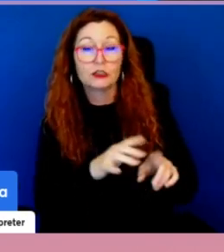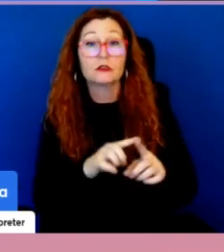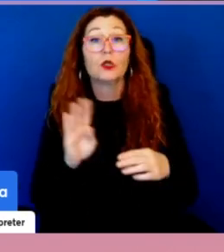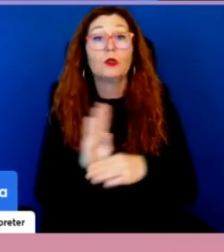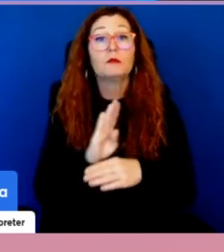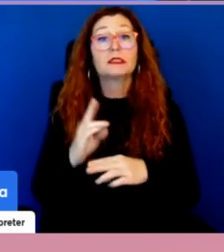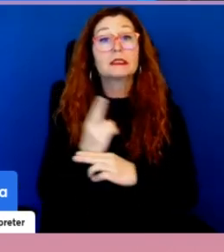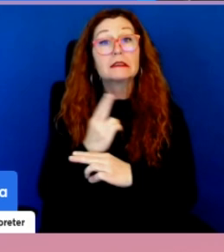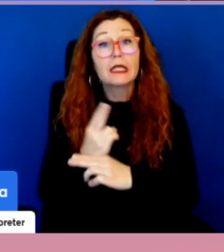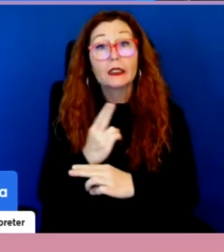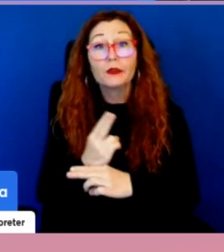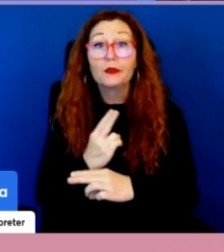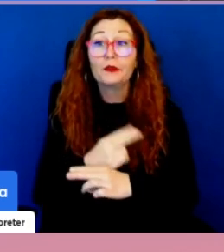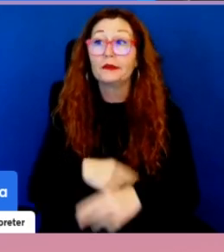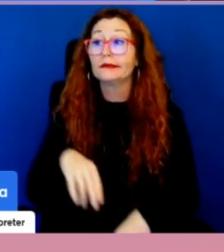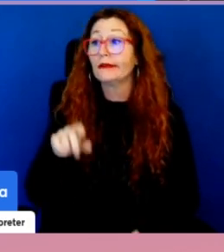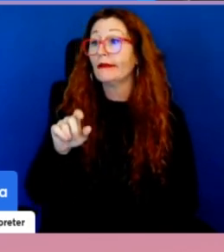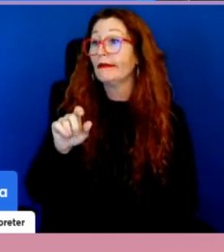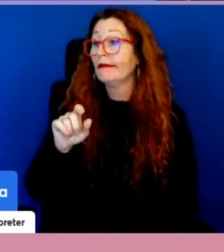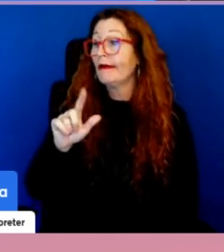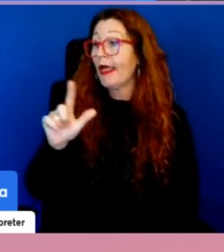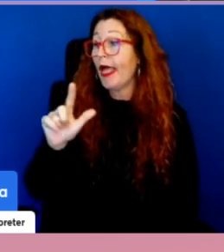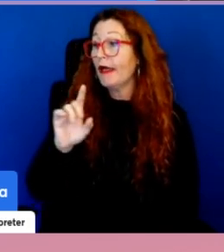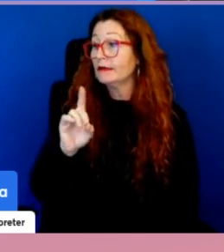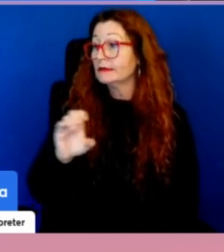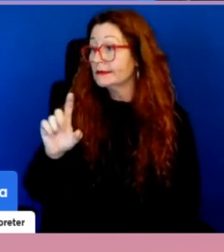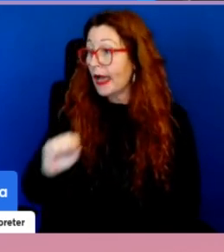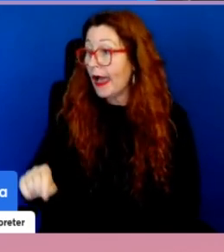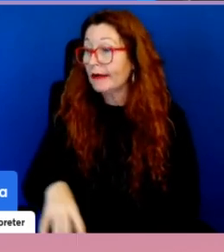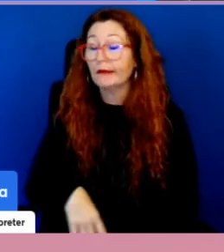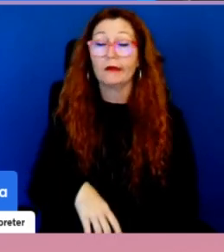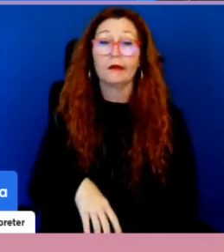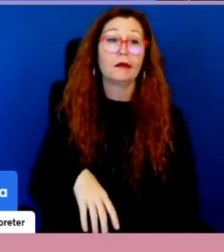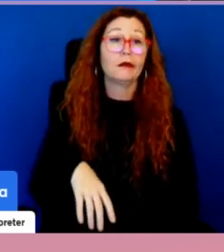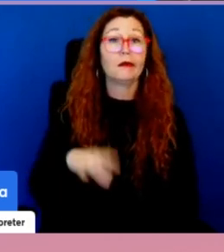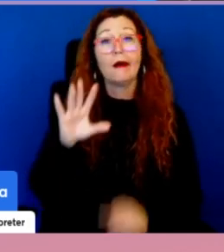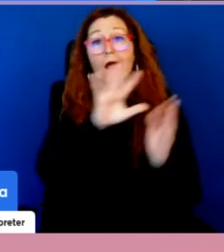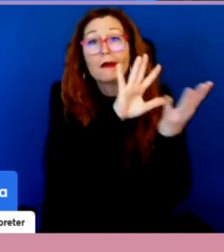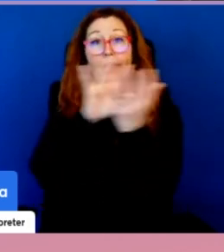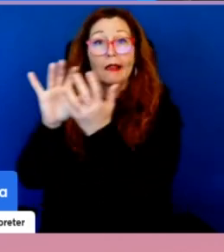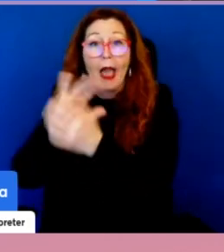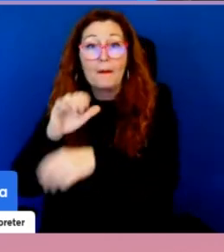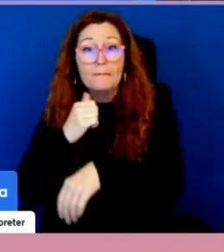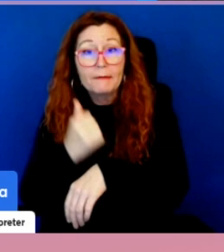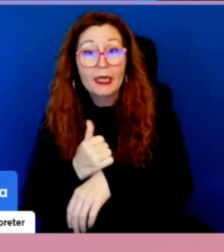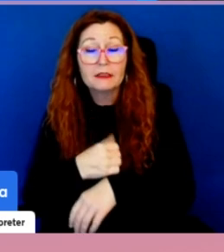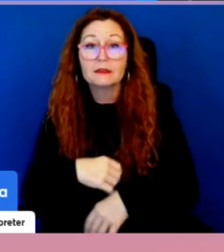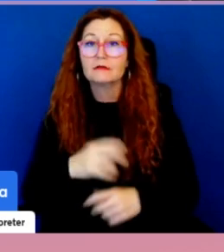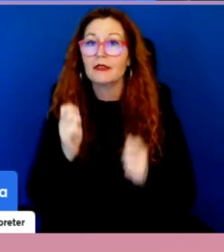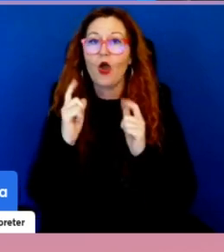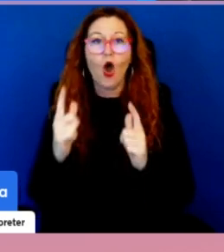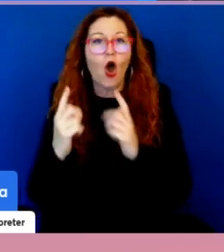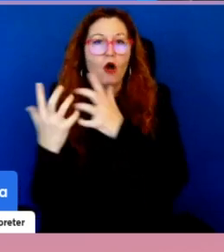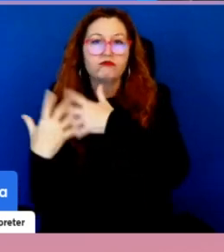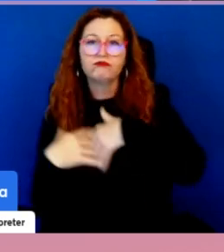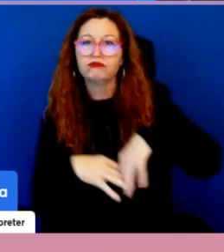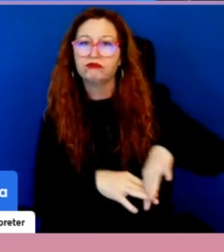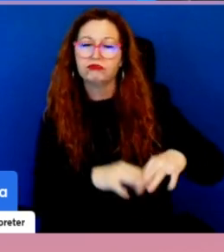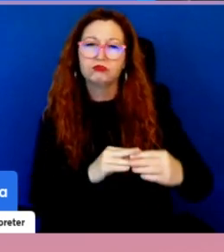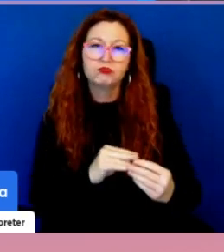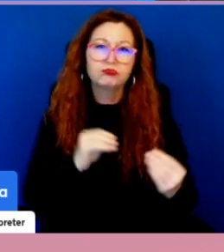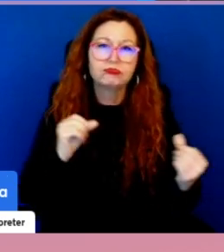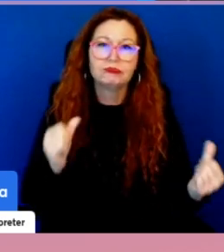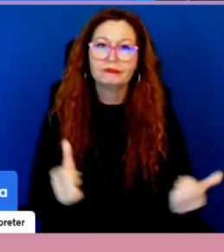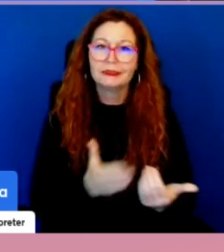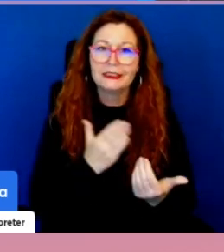using things like LDAP, Active Directory, or cloud-based identity services, Vault integrates seamlessly with those. So if you have an existing identity you